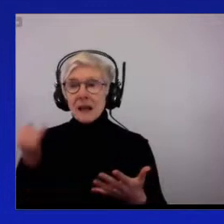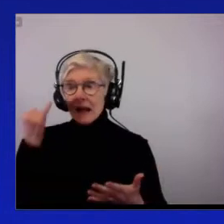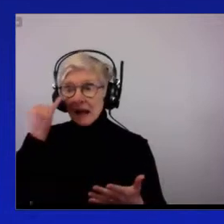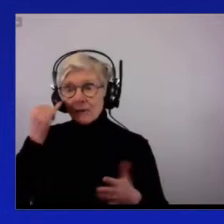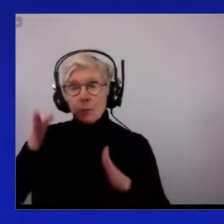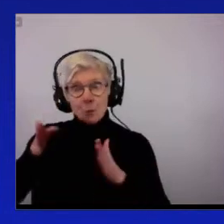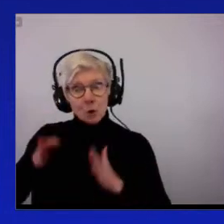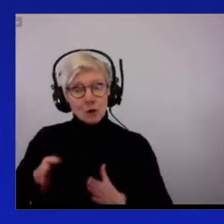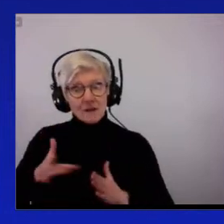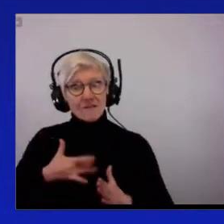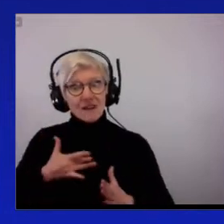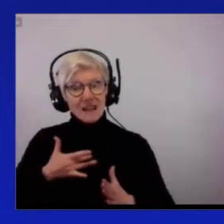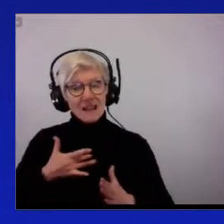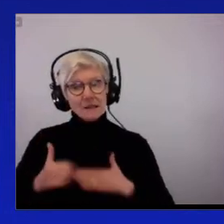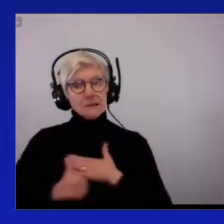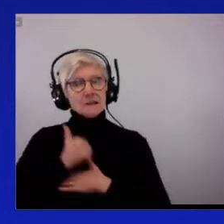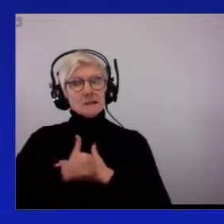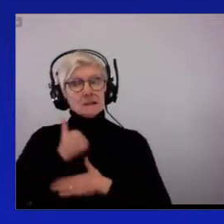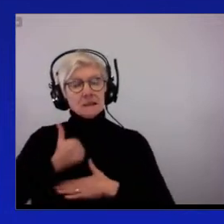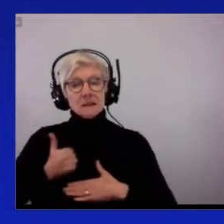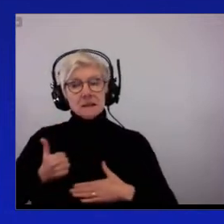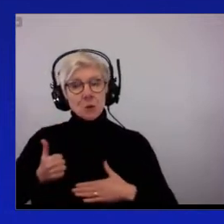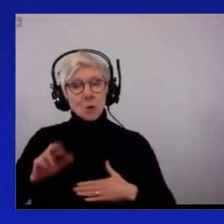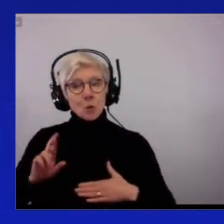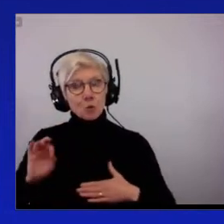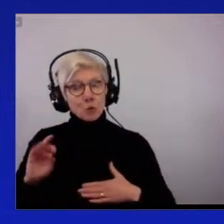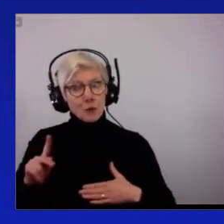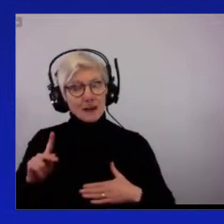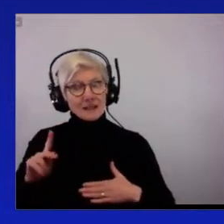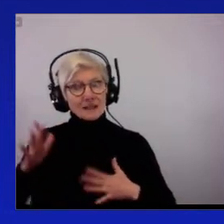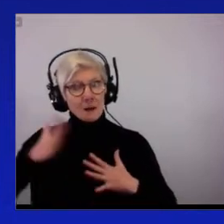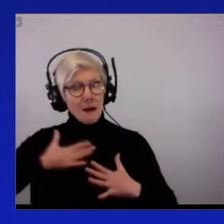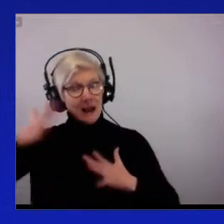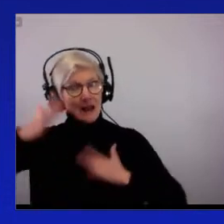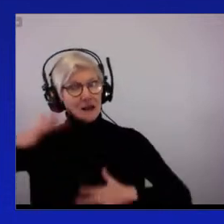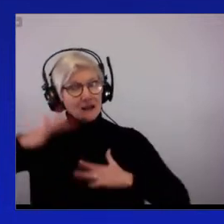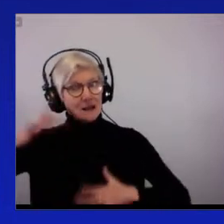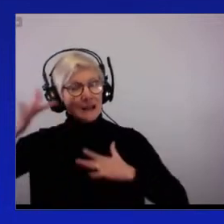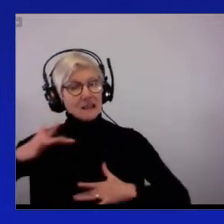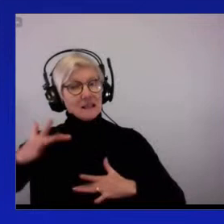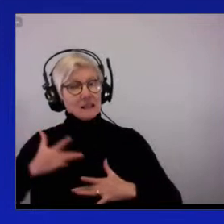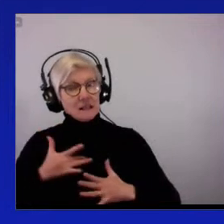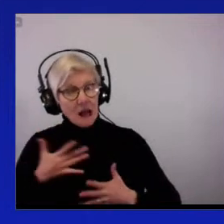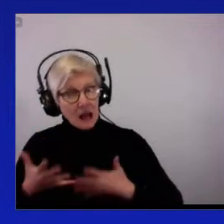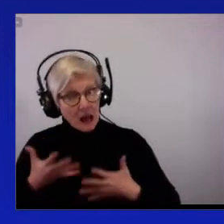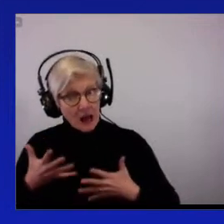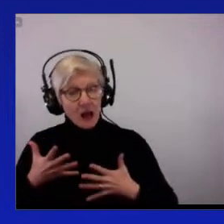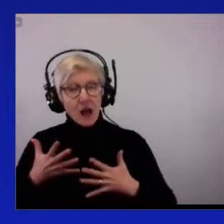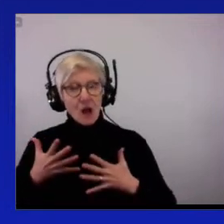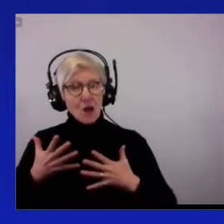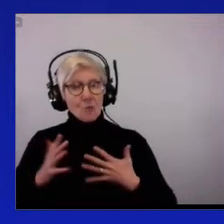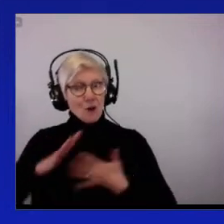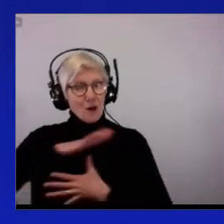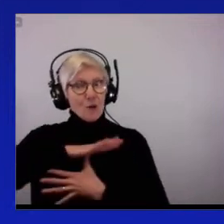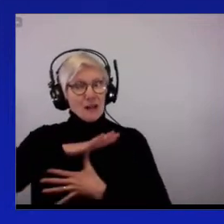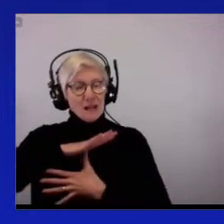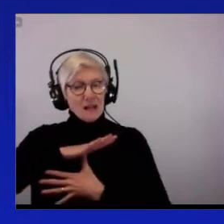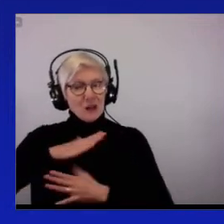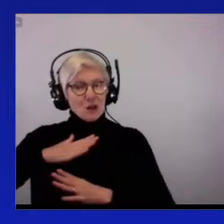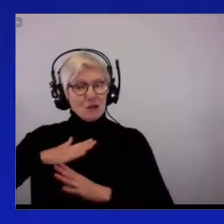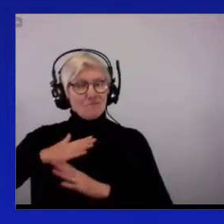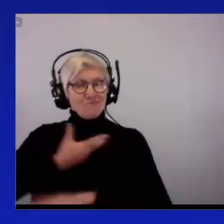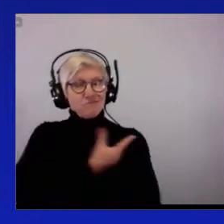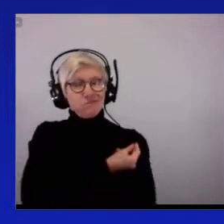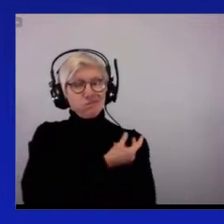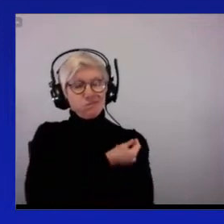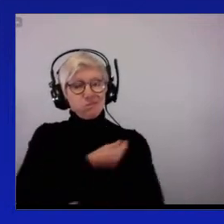more high risk due to a chronic illness, that would put them in that category, since that's not yet